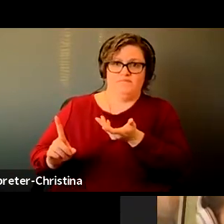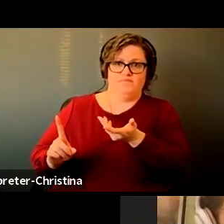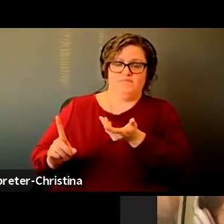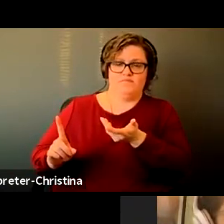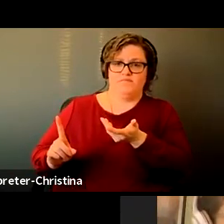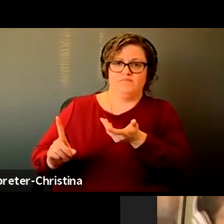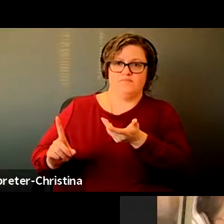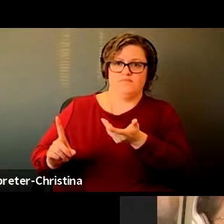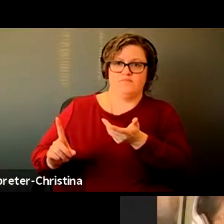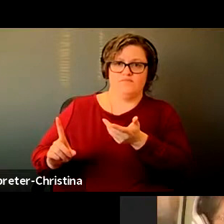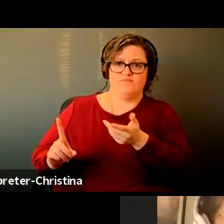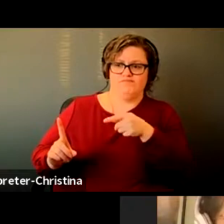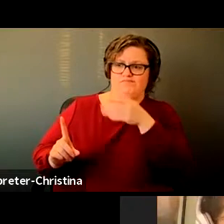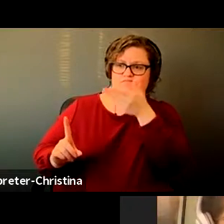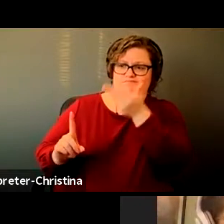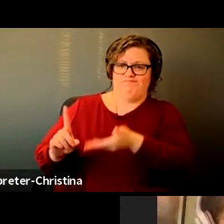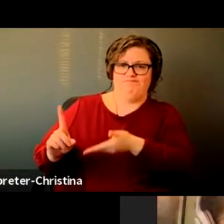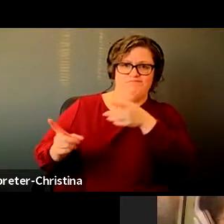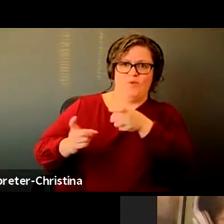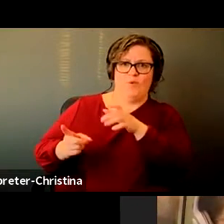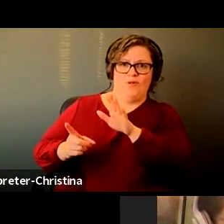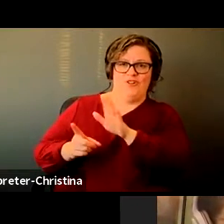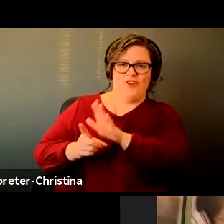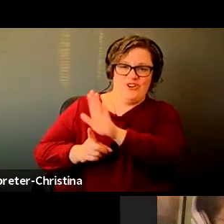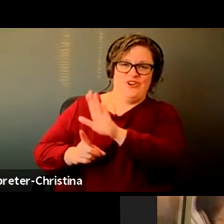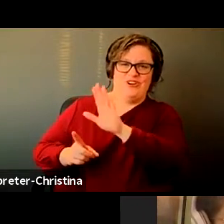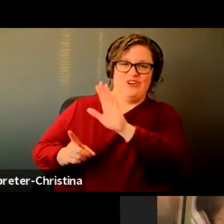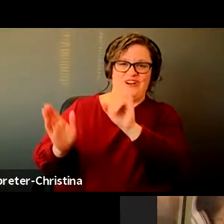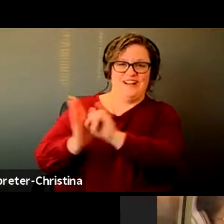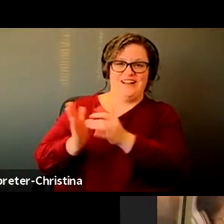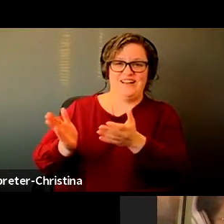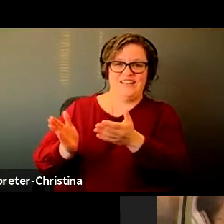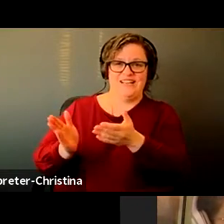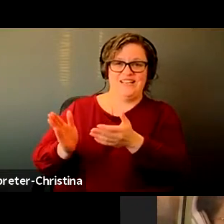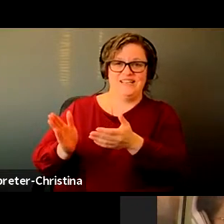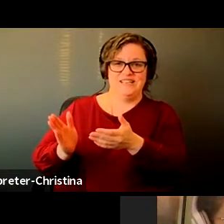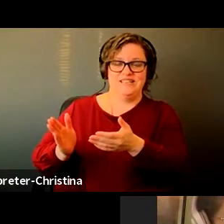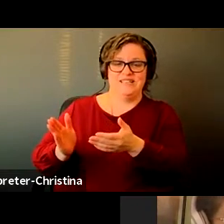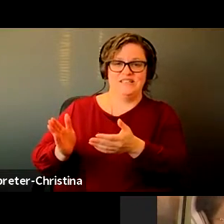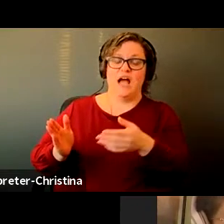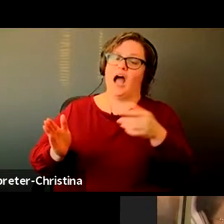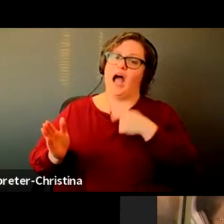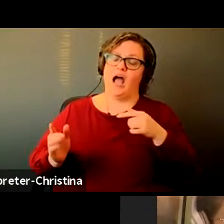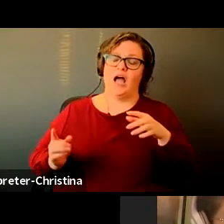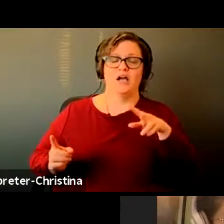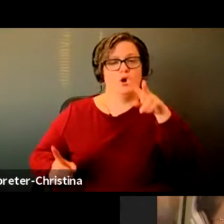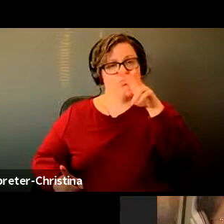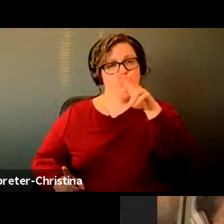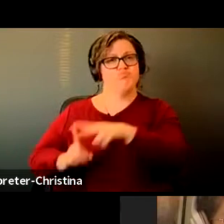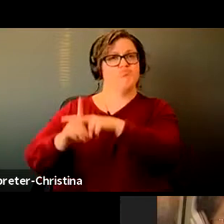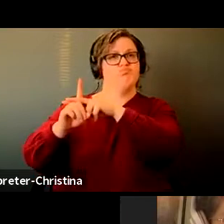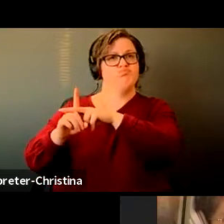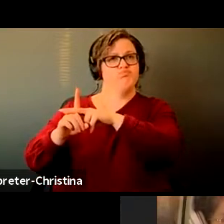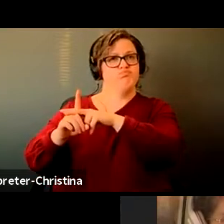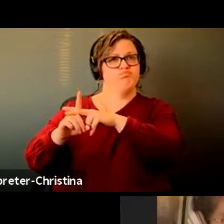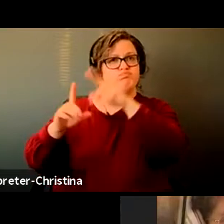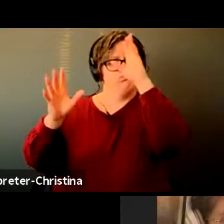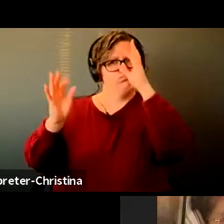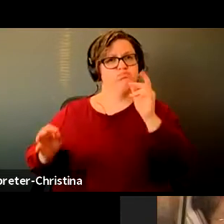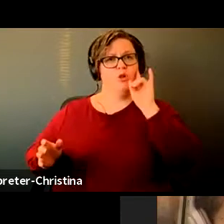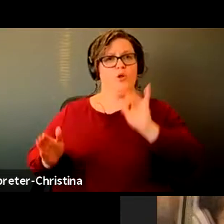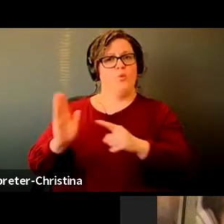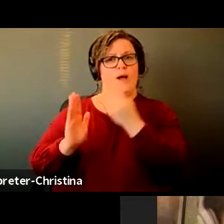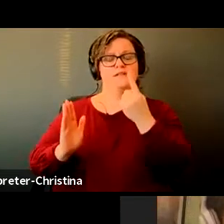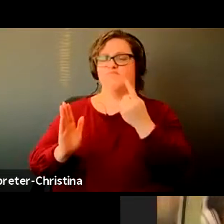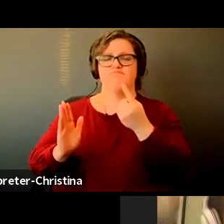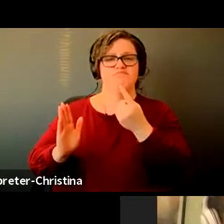life, hopefully again in 20 years, you know, like she, you know, like, and I think, yeah, I love keep